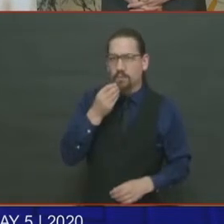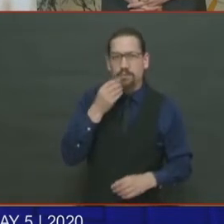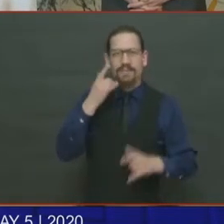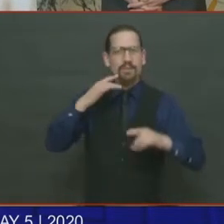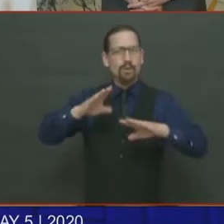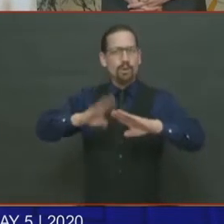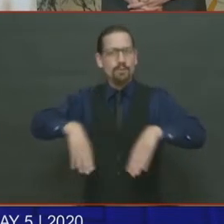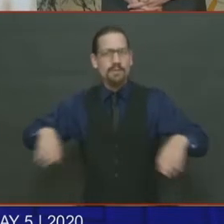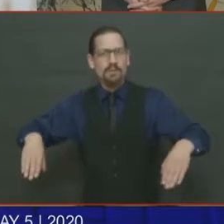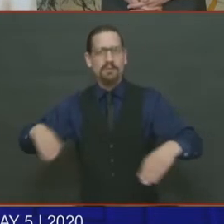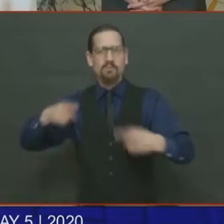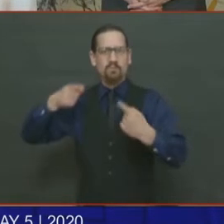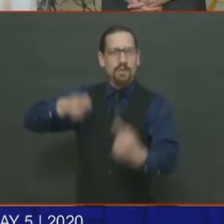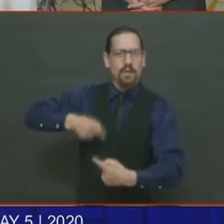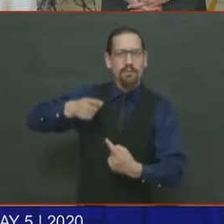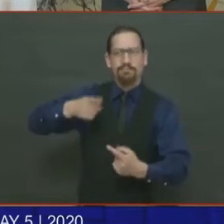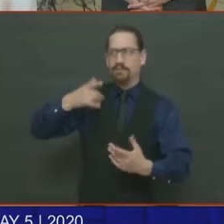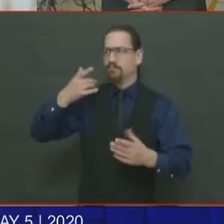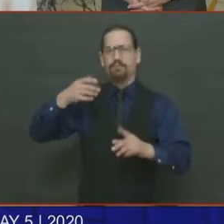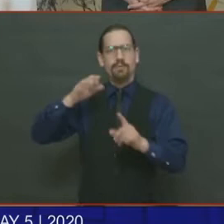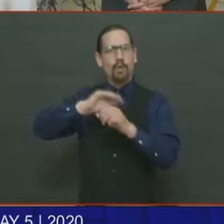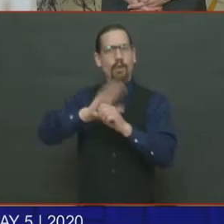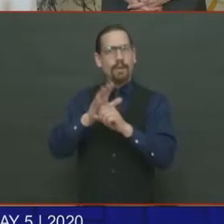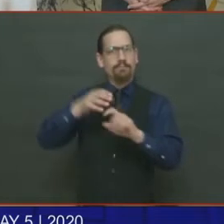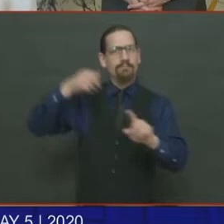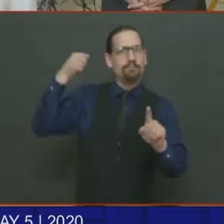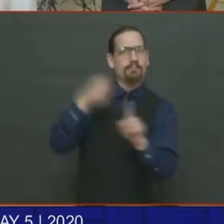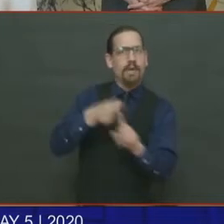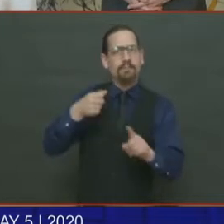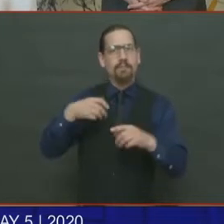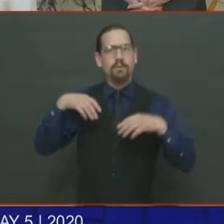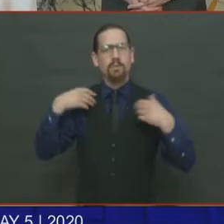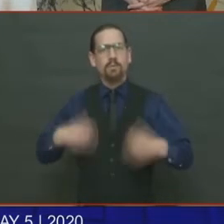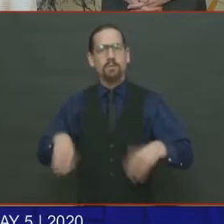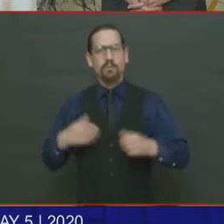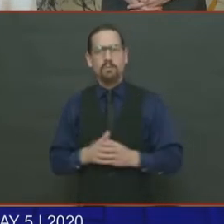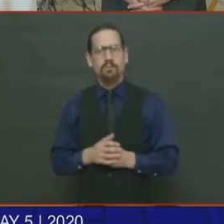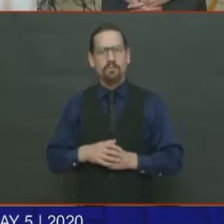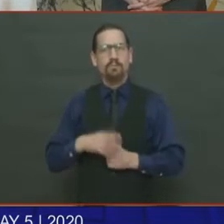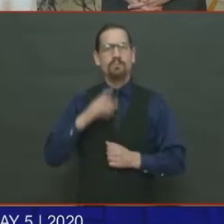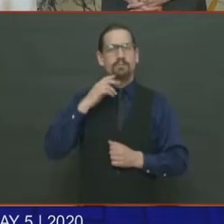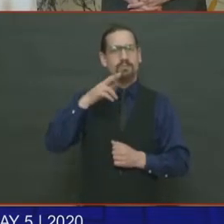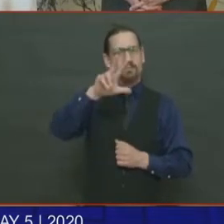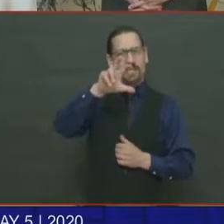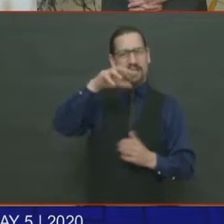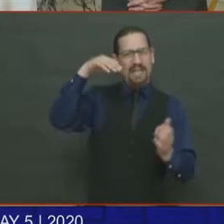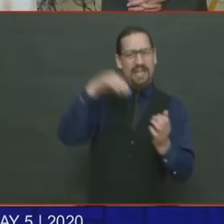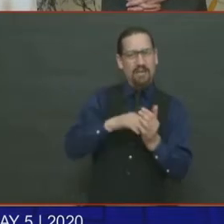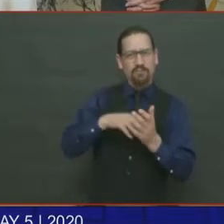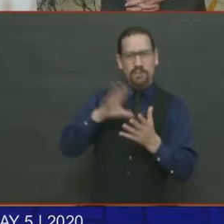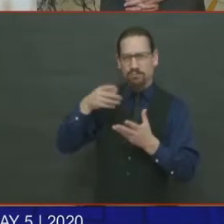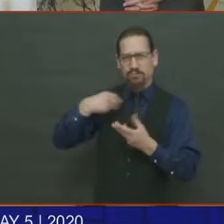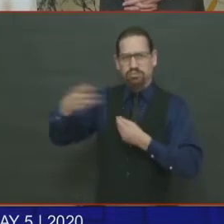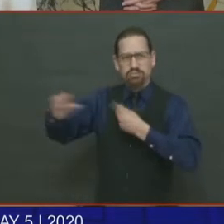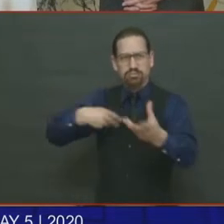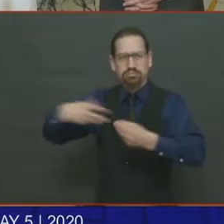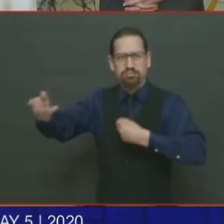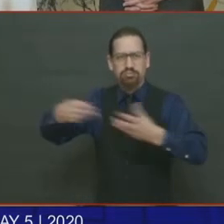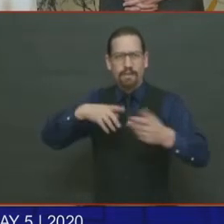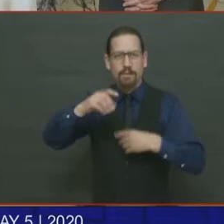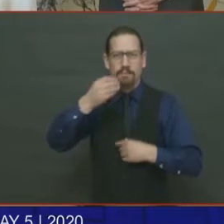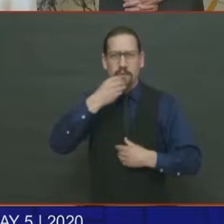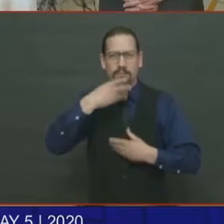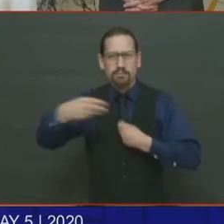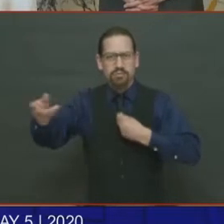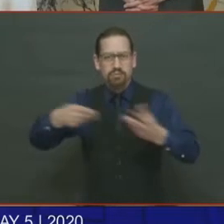over 300,000 non-perishable meals since early March. In fact, we were the first state to actually do this. And we're in very